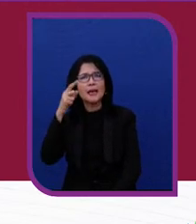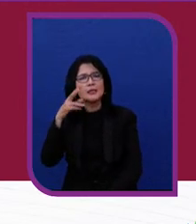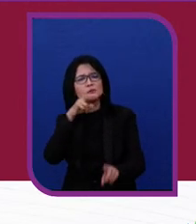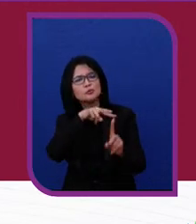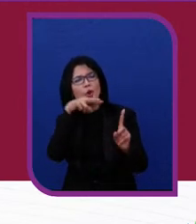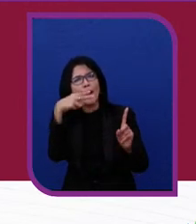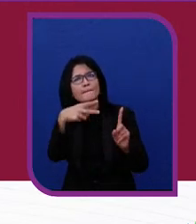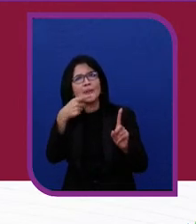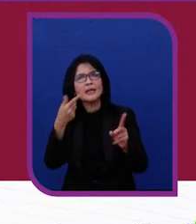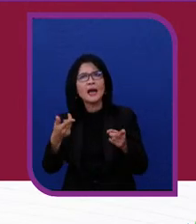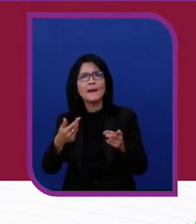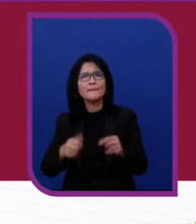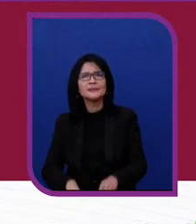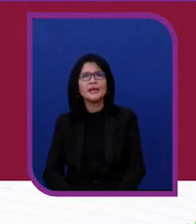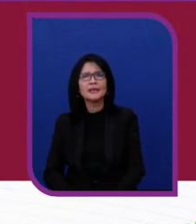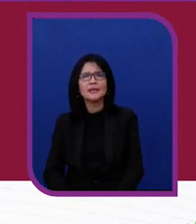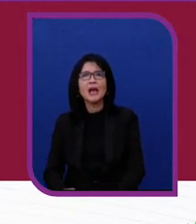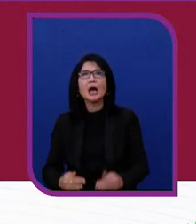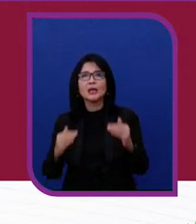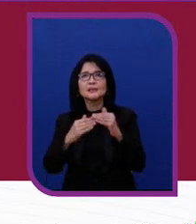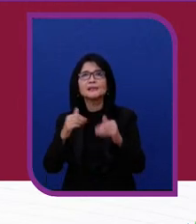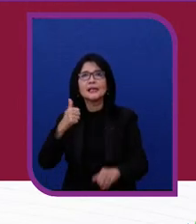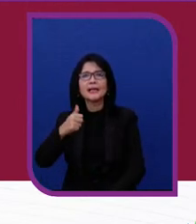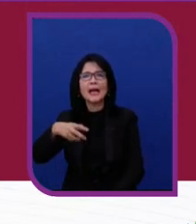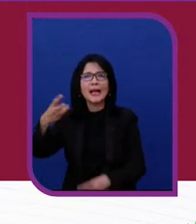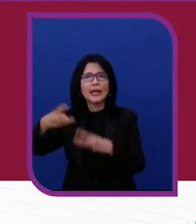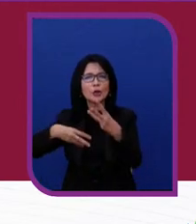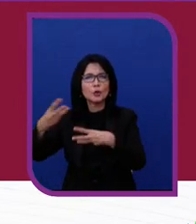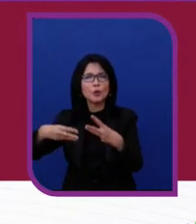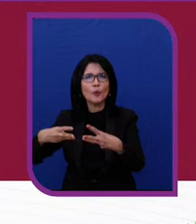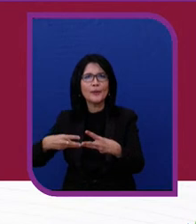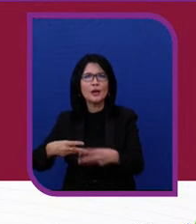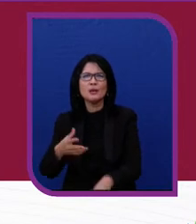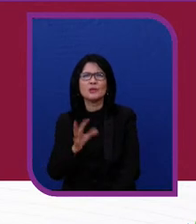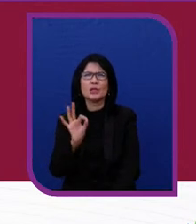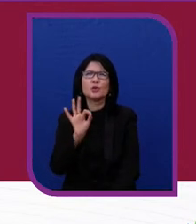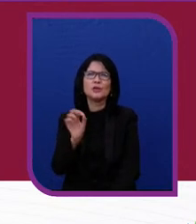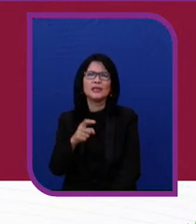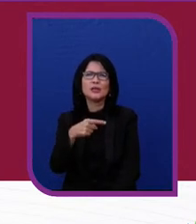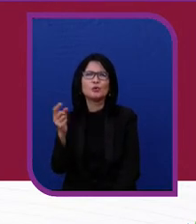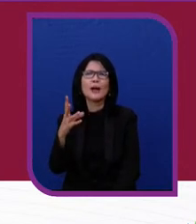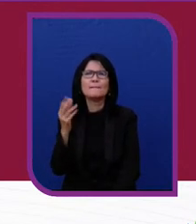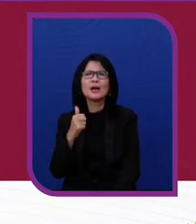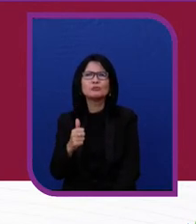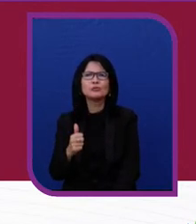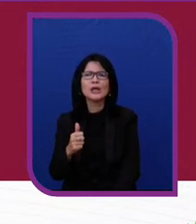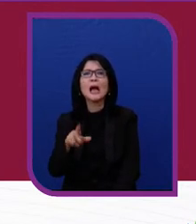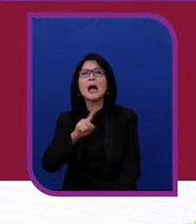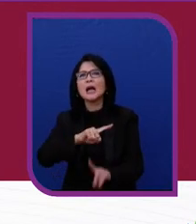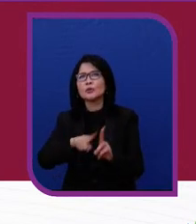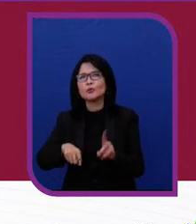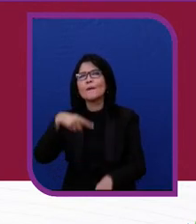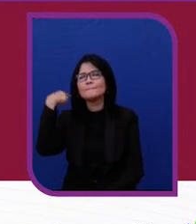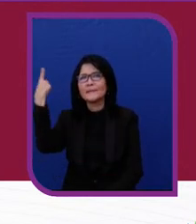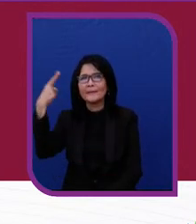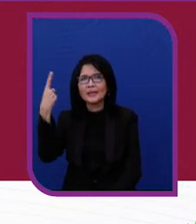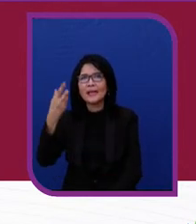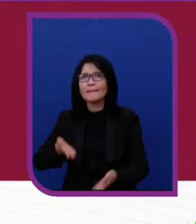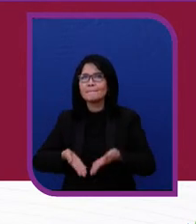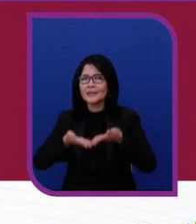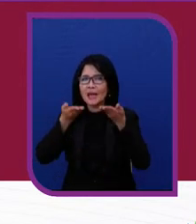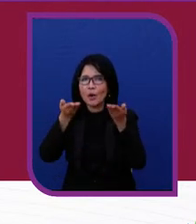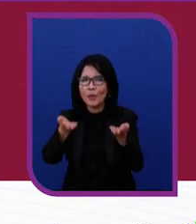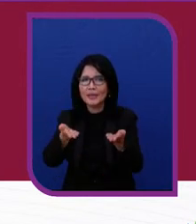key is not visible So I government in the scene over what should you